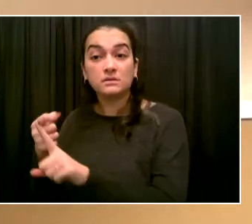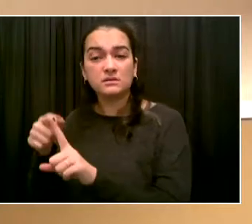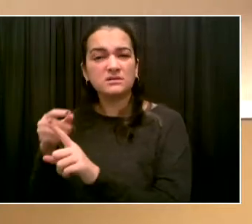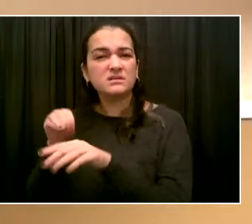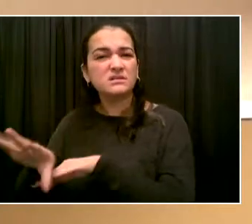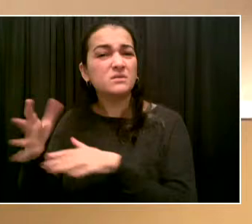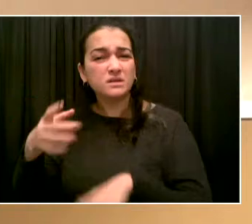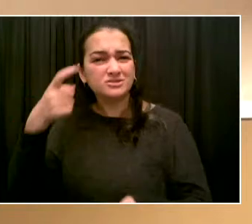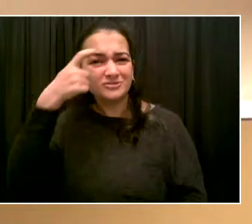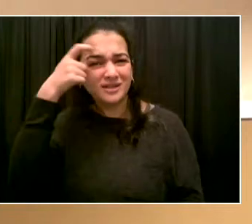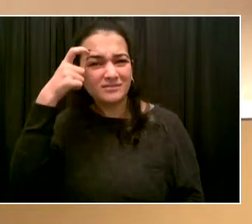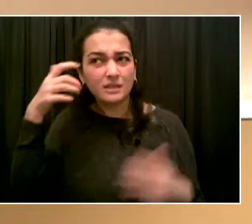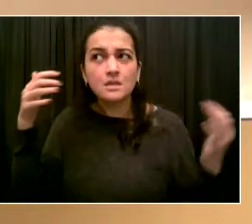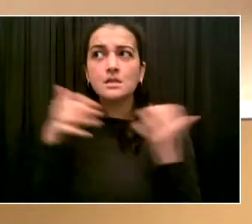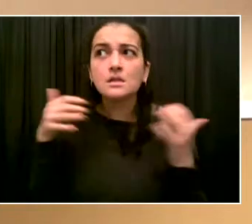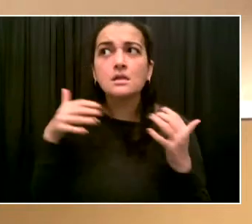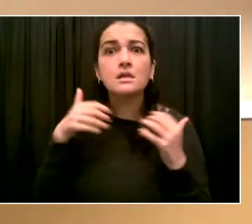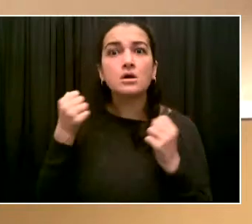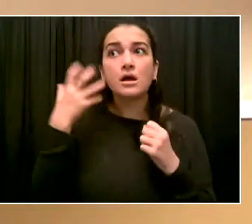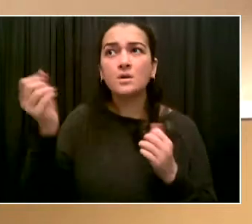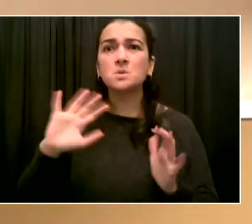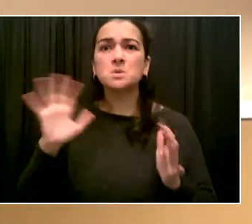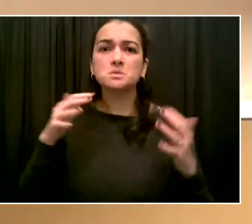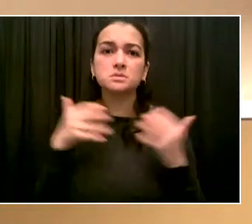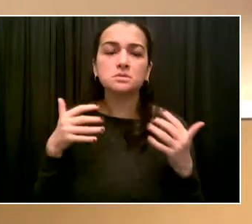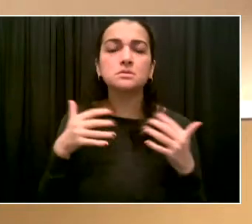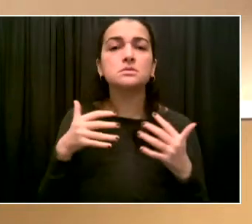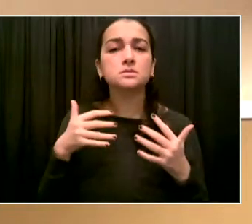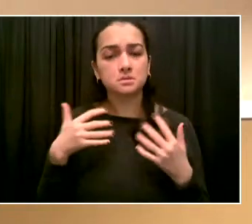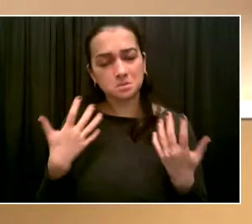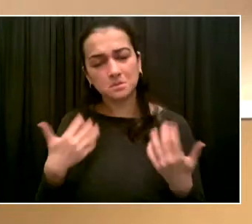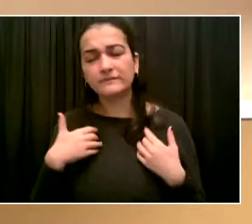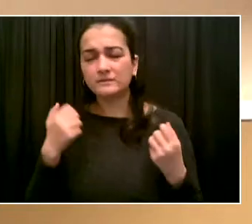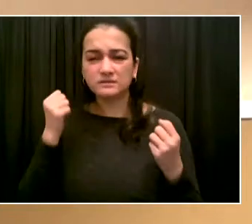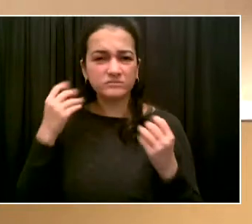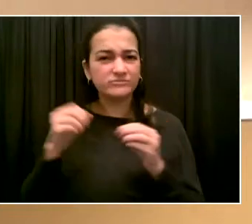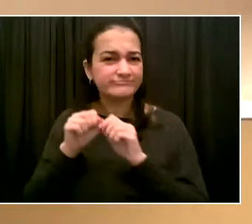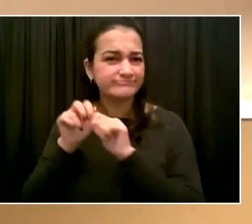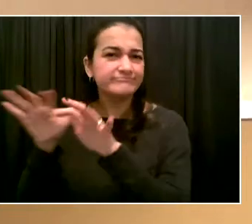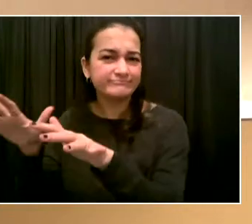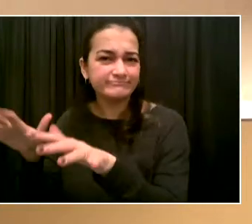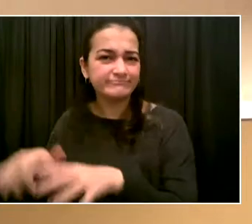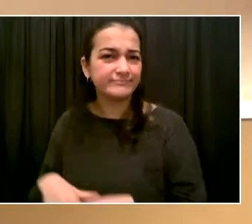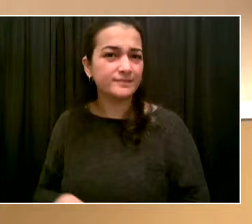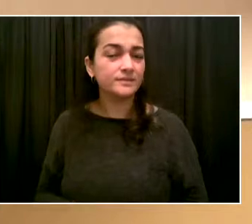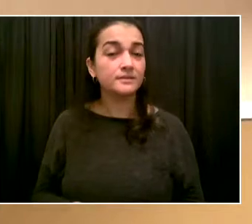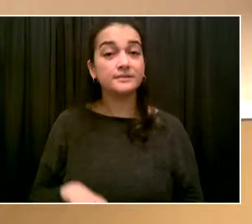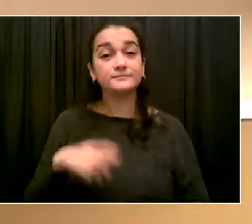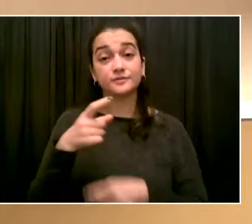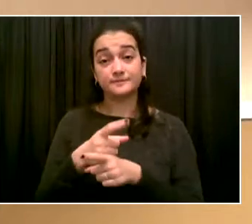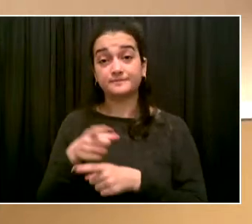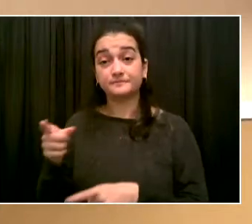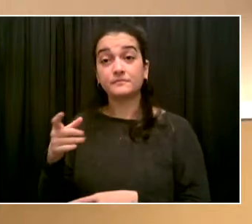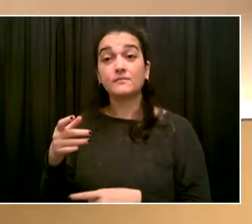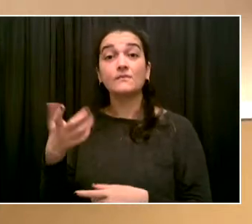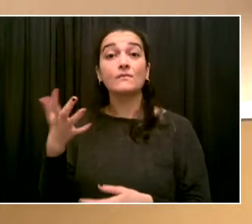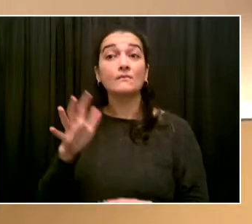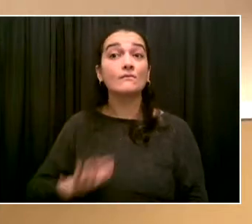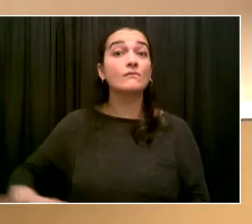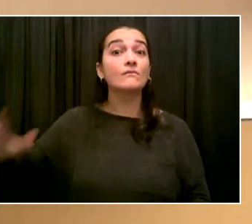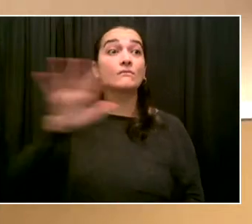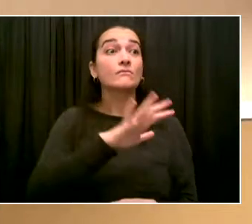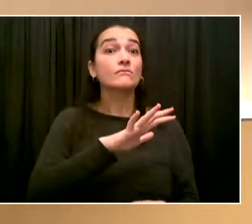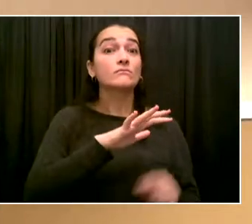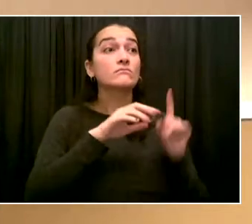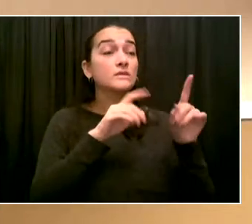it amplifies, the need for public health to be a partner in traffic safety. And we know that public